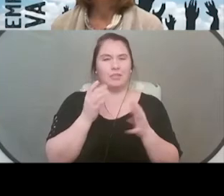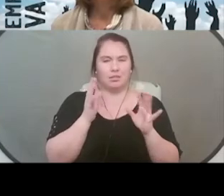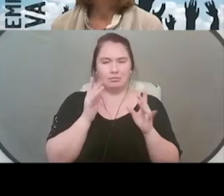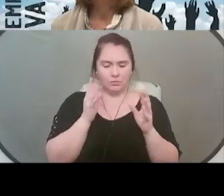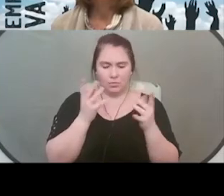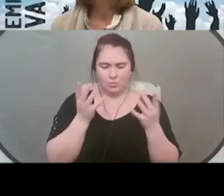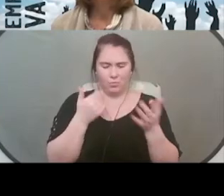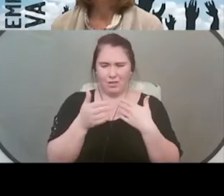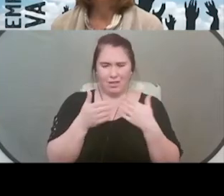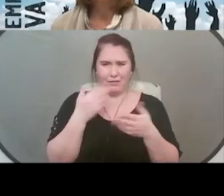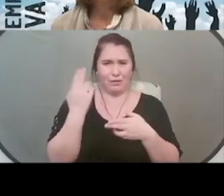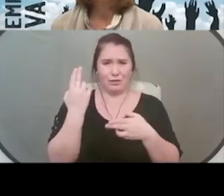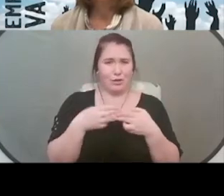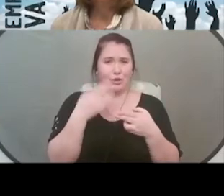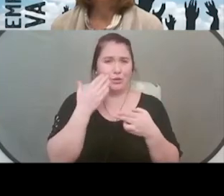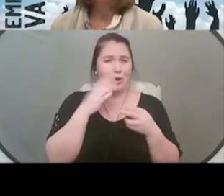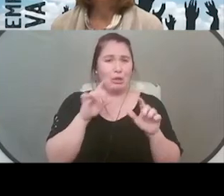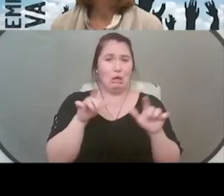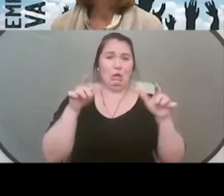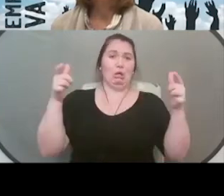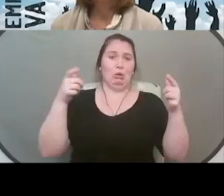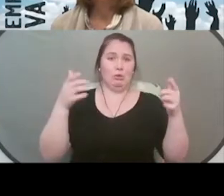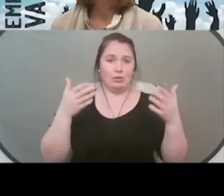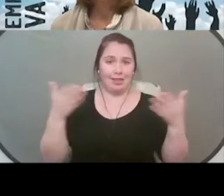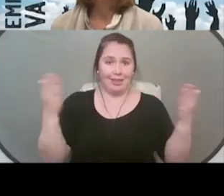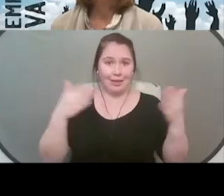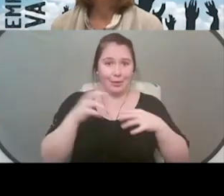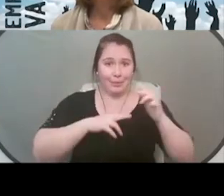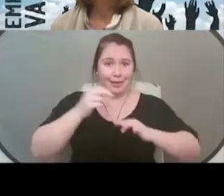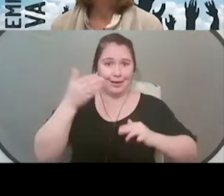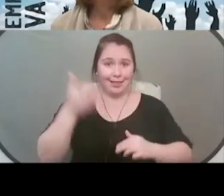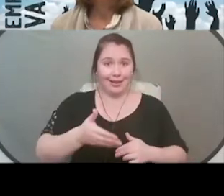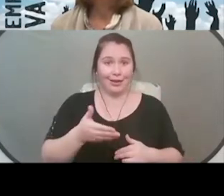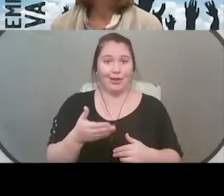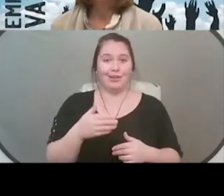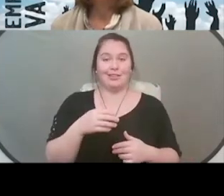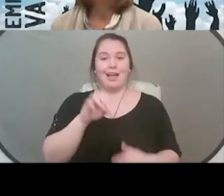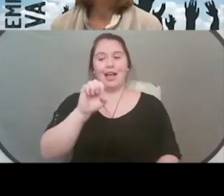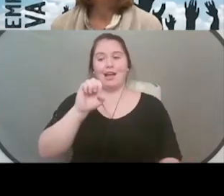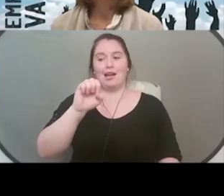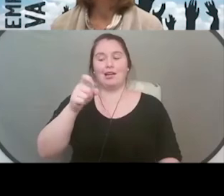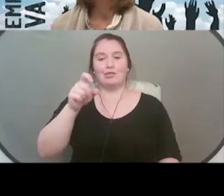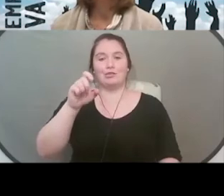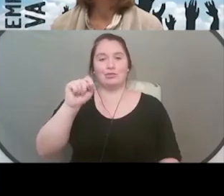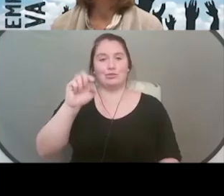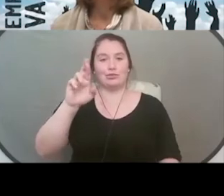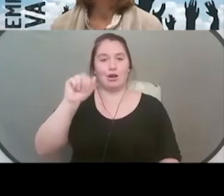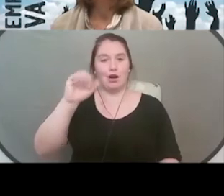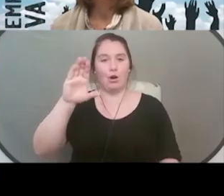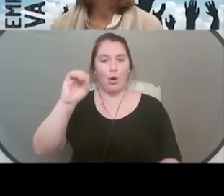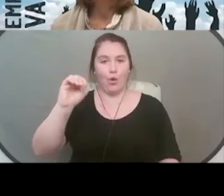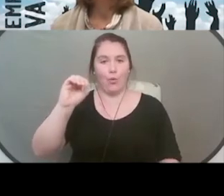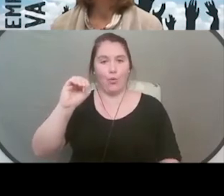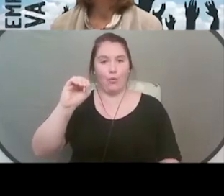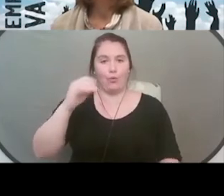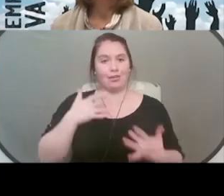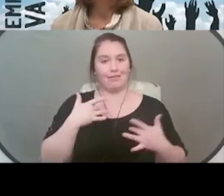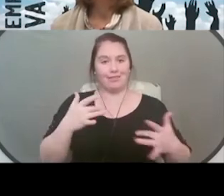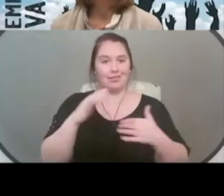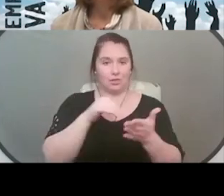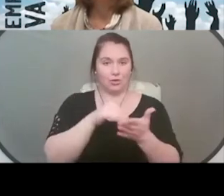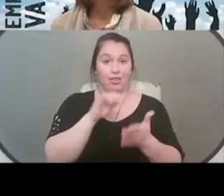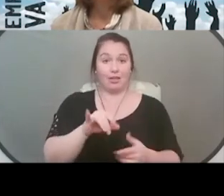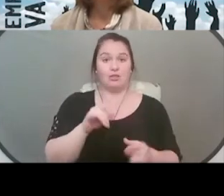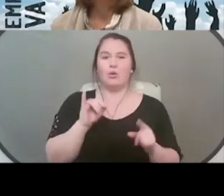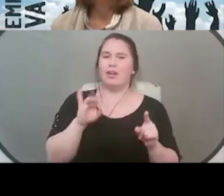thing is called, that new huge thing they're building there. That seems like that gets the most traffic. So I'm not sure if the front is on New